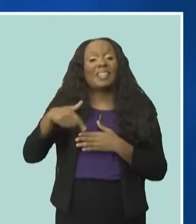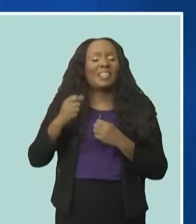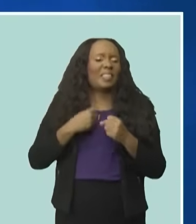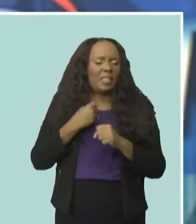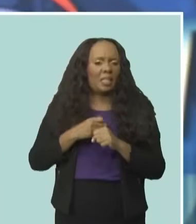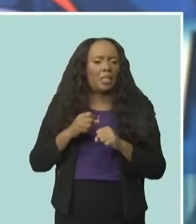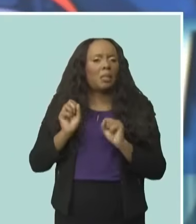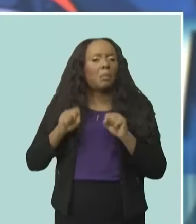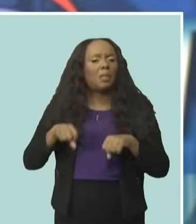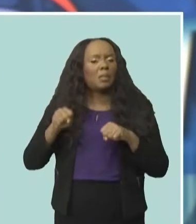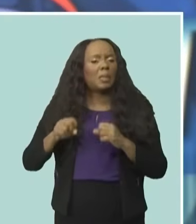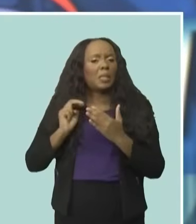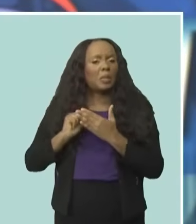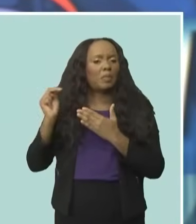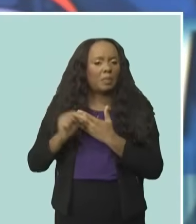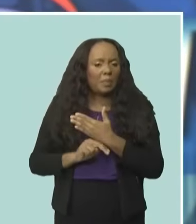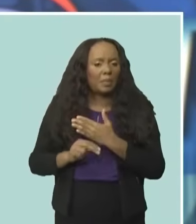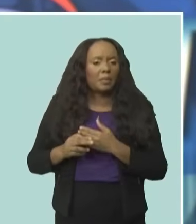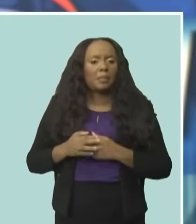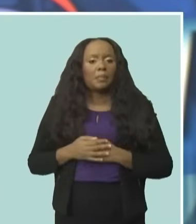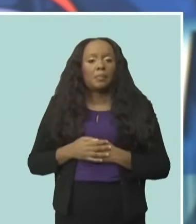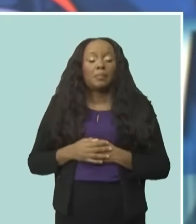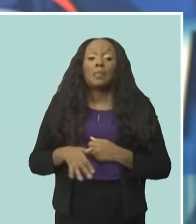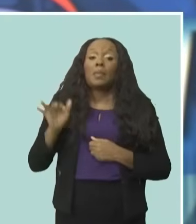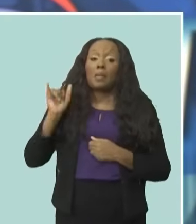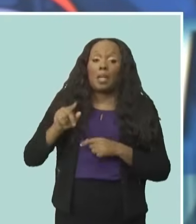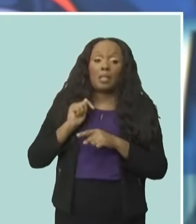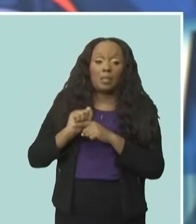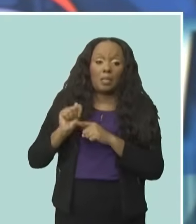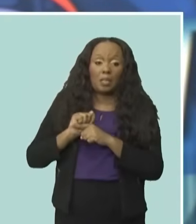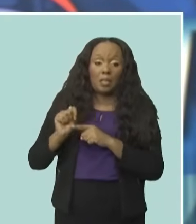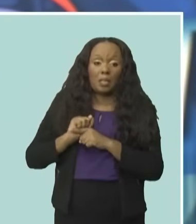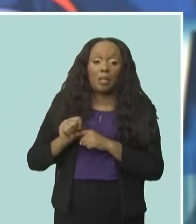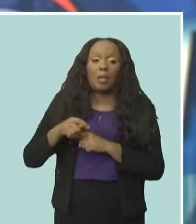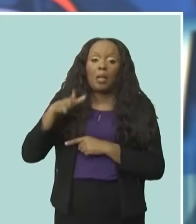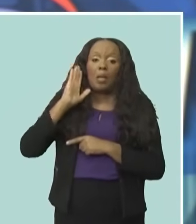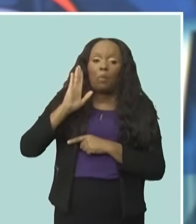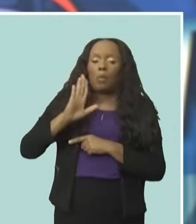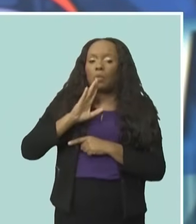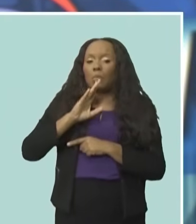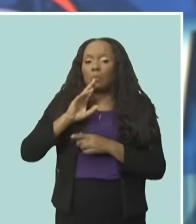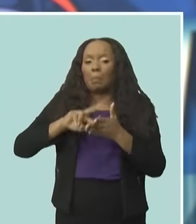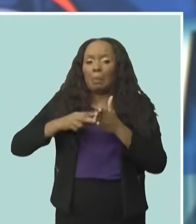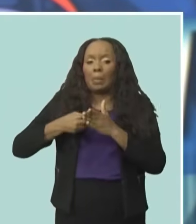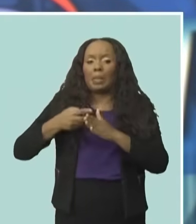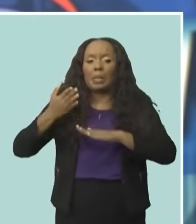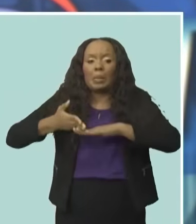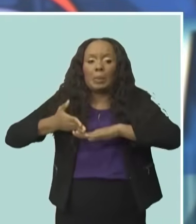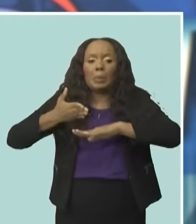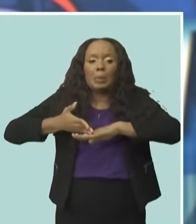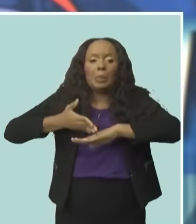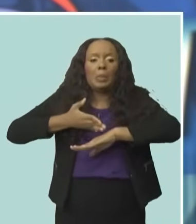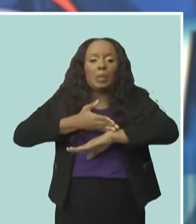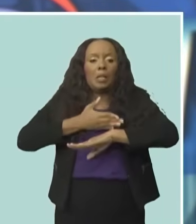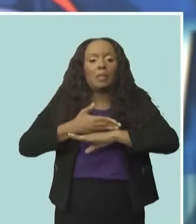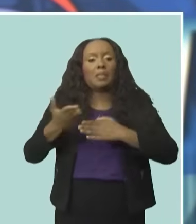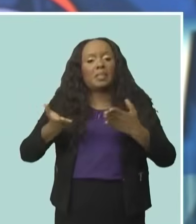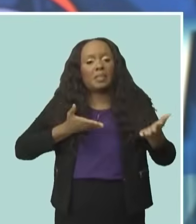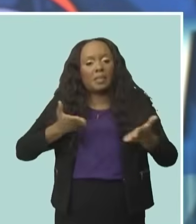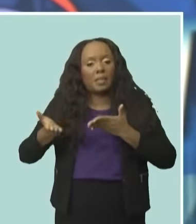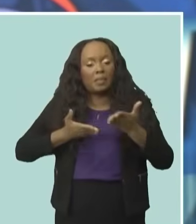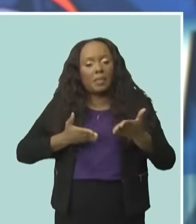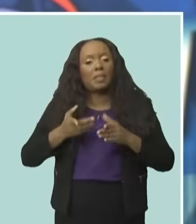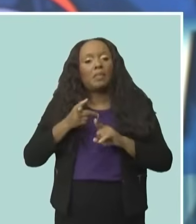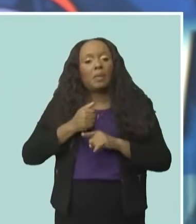year. Ms. Brown says the digital academy training will no doubt lead to improved levels of service